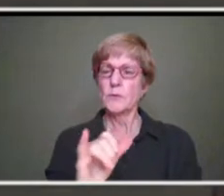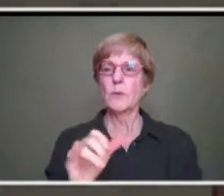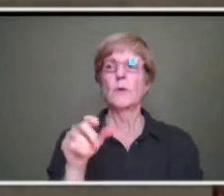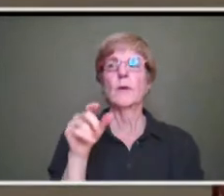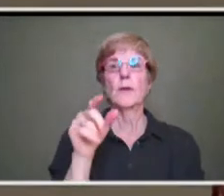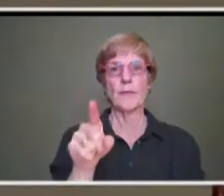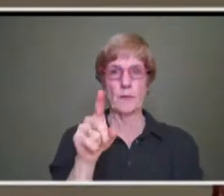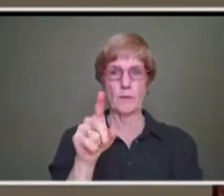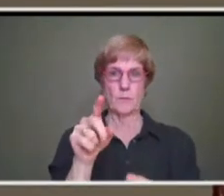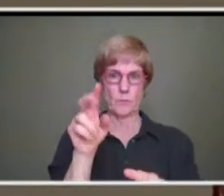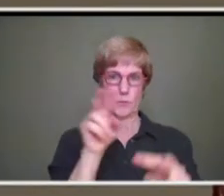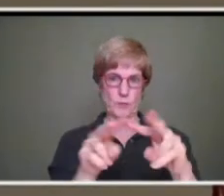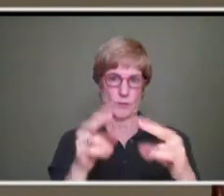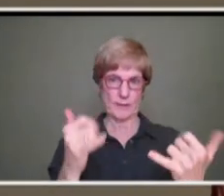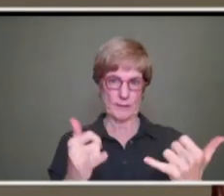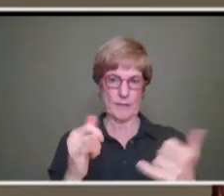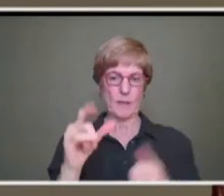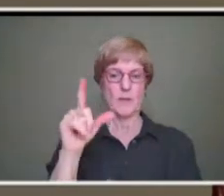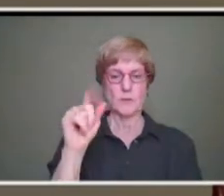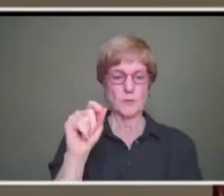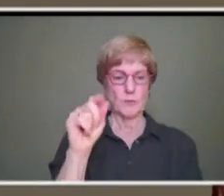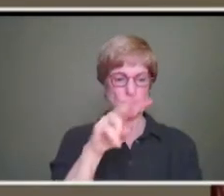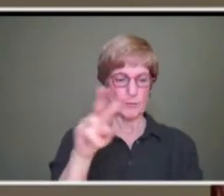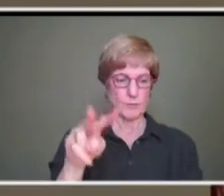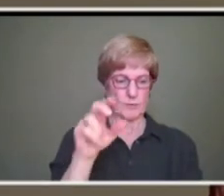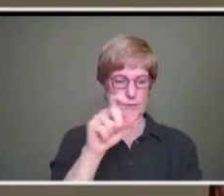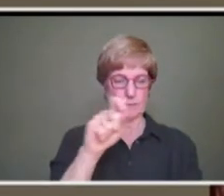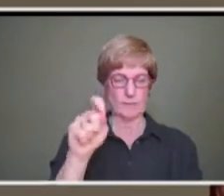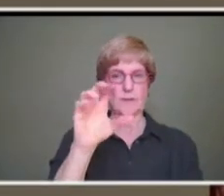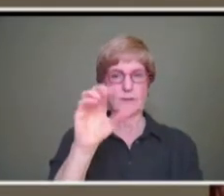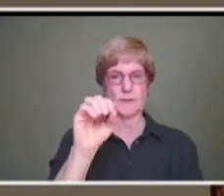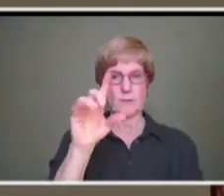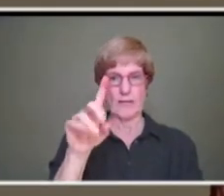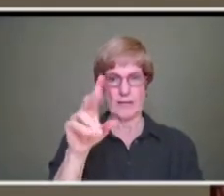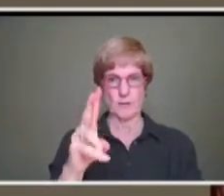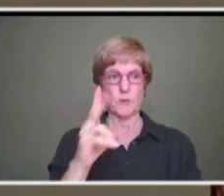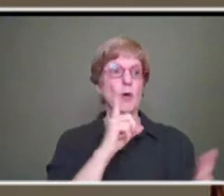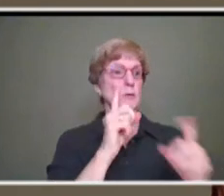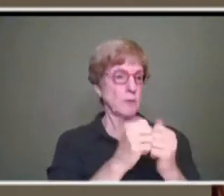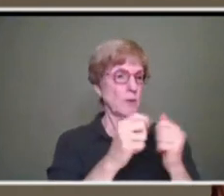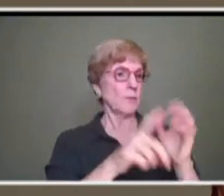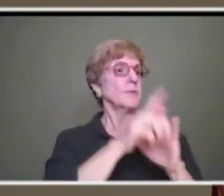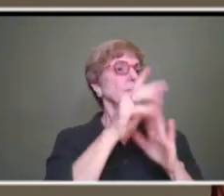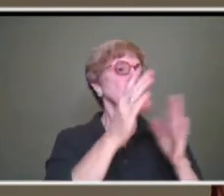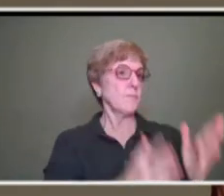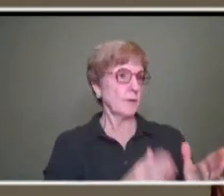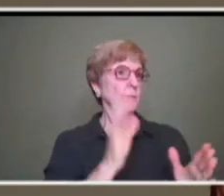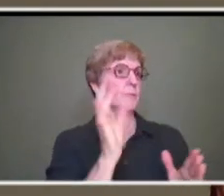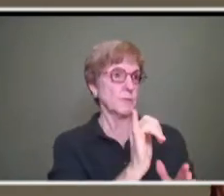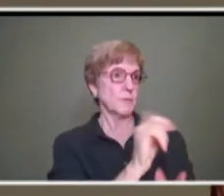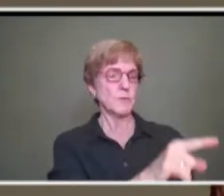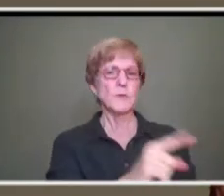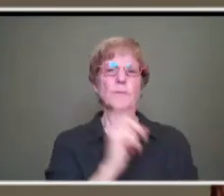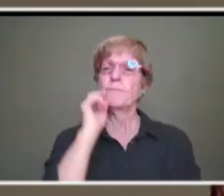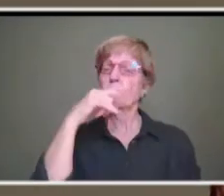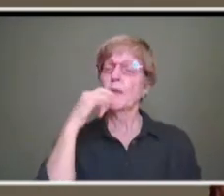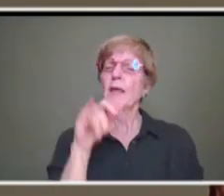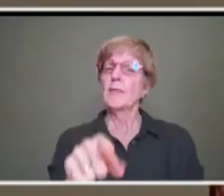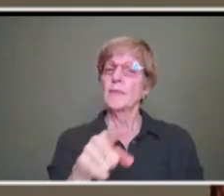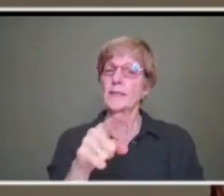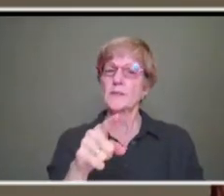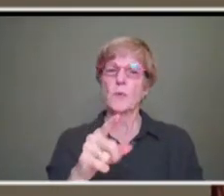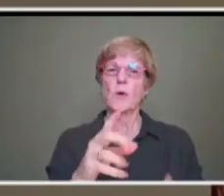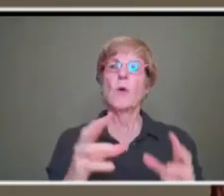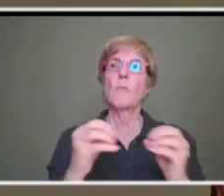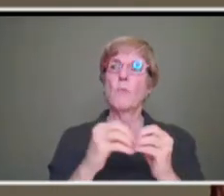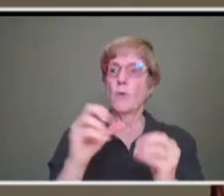looking at right now the 2022082 and I've talked to the developers about this as well looks like this is going to increase Stoney